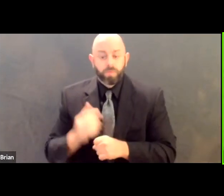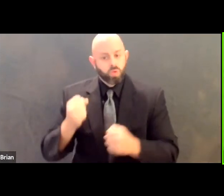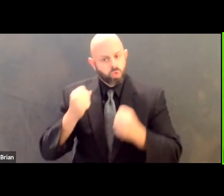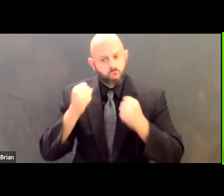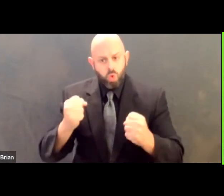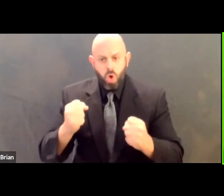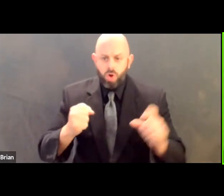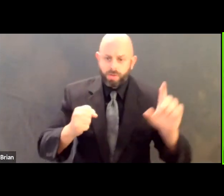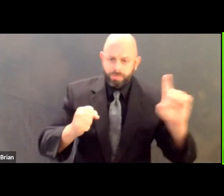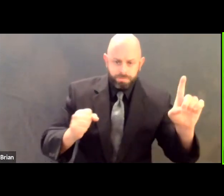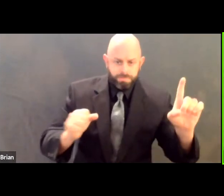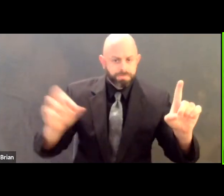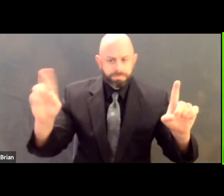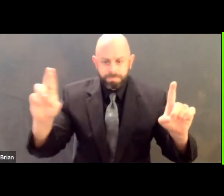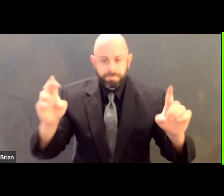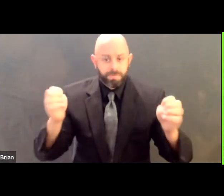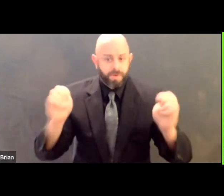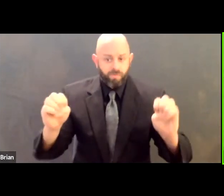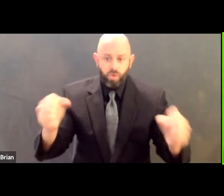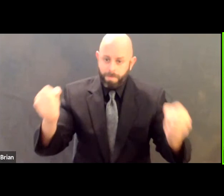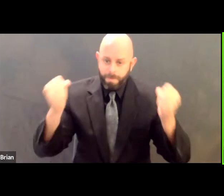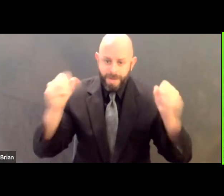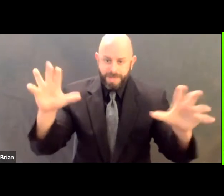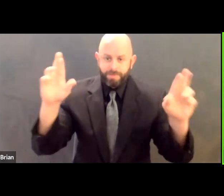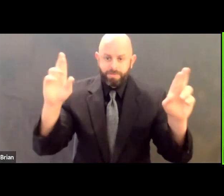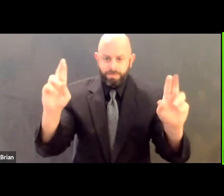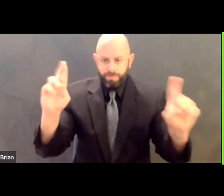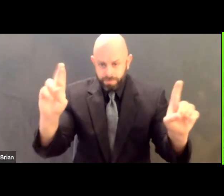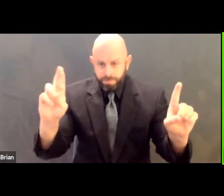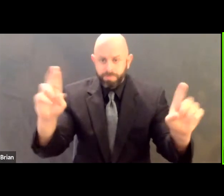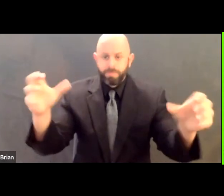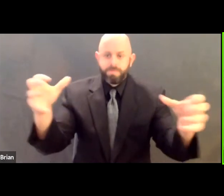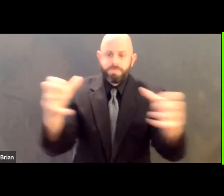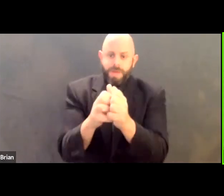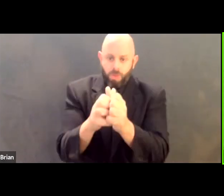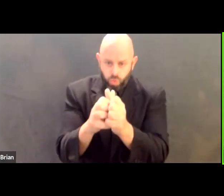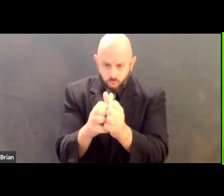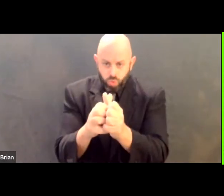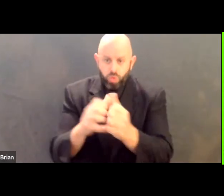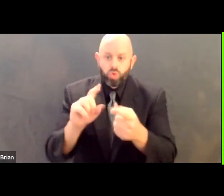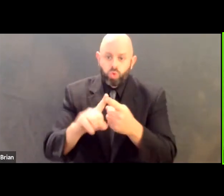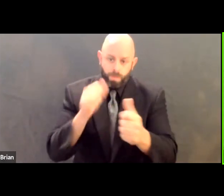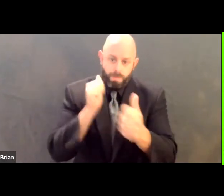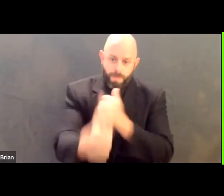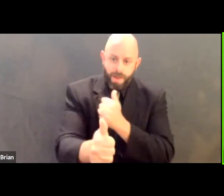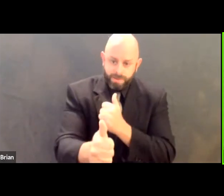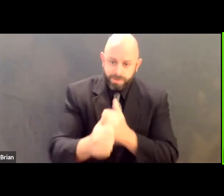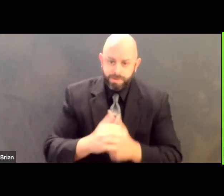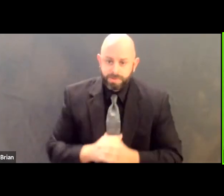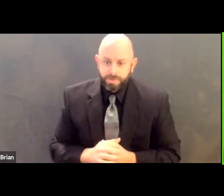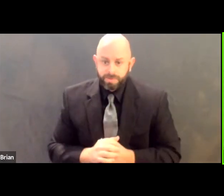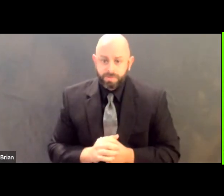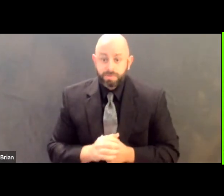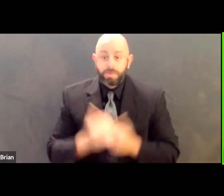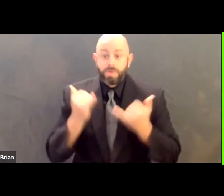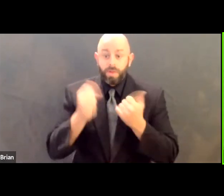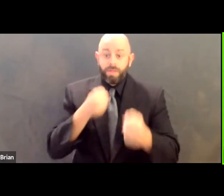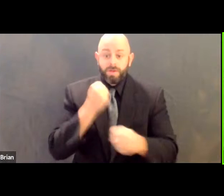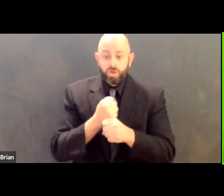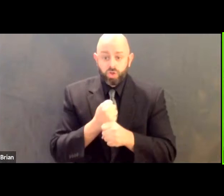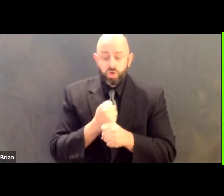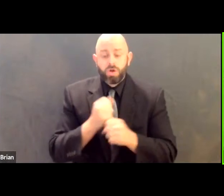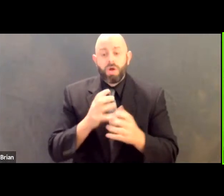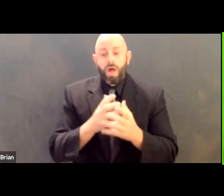many Republicans, many Democrats coming together to get it through. And so this year we've had a lot of